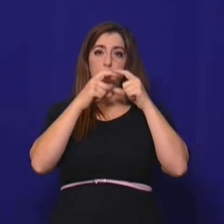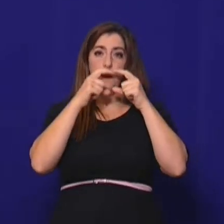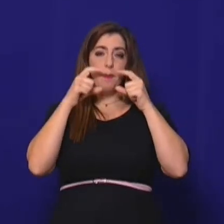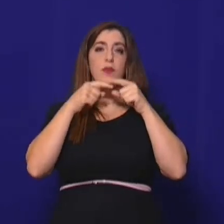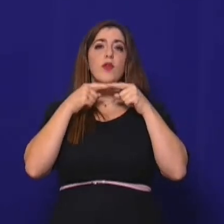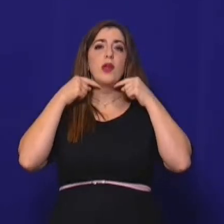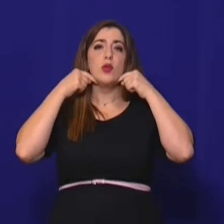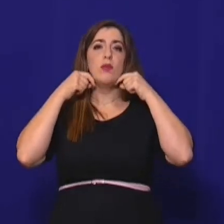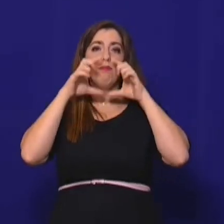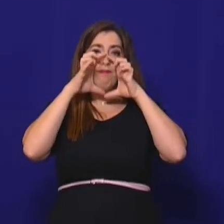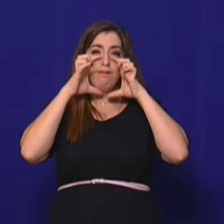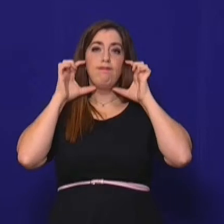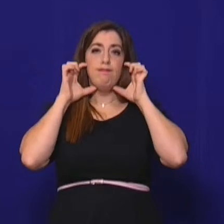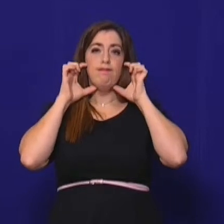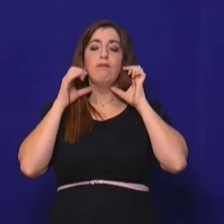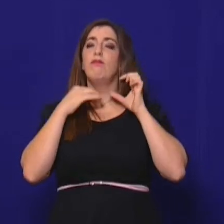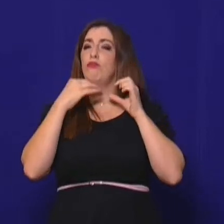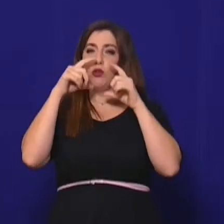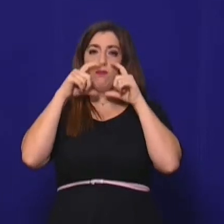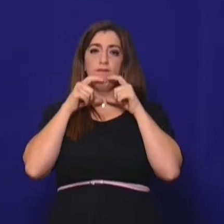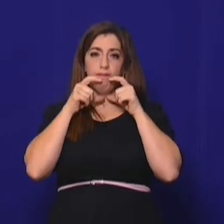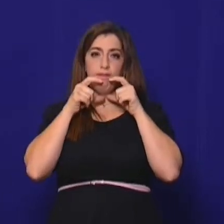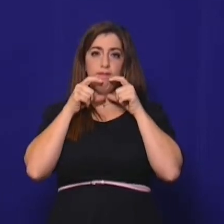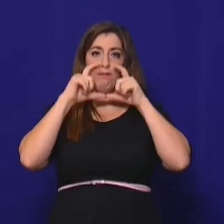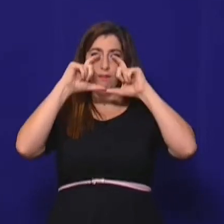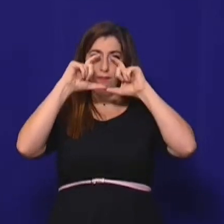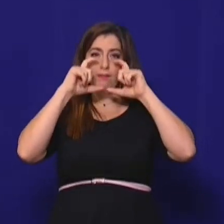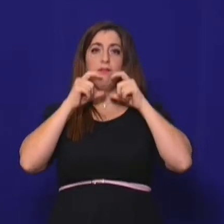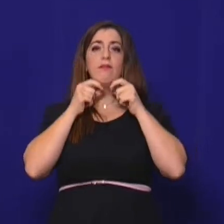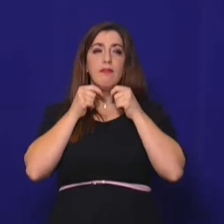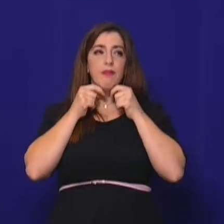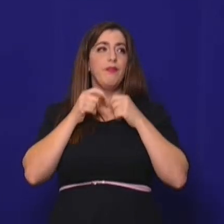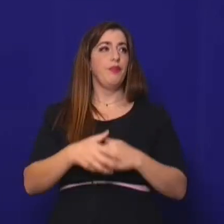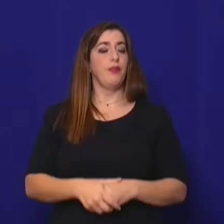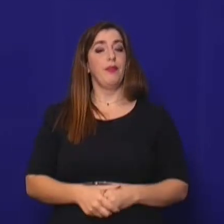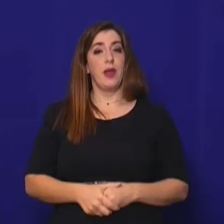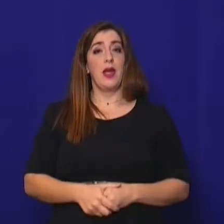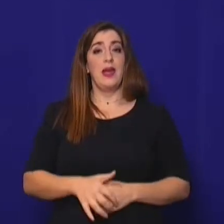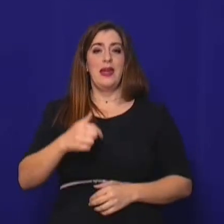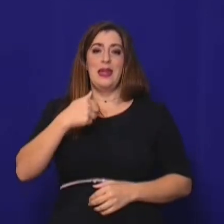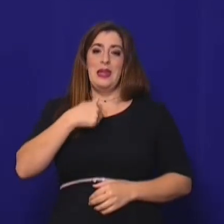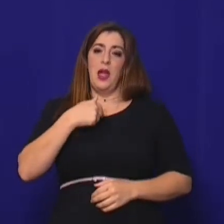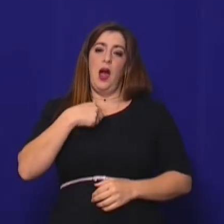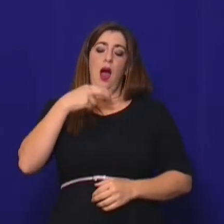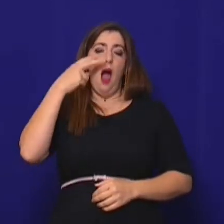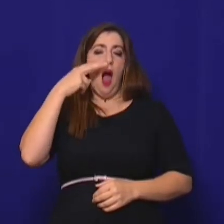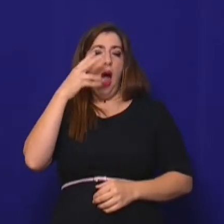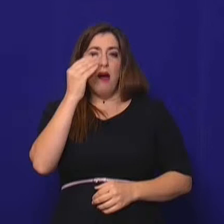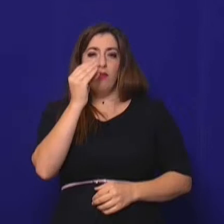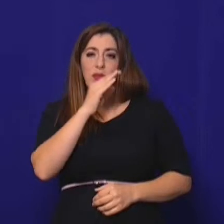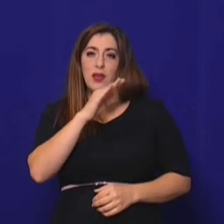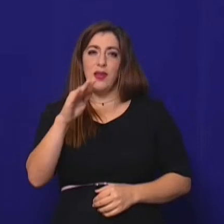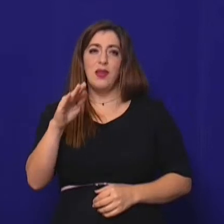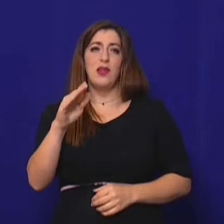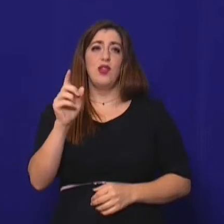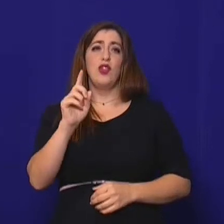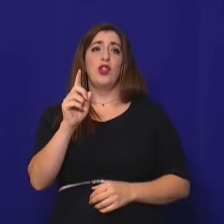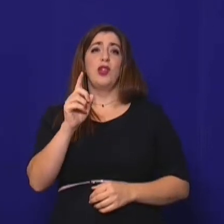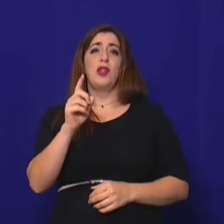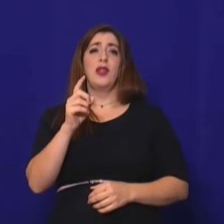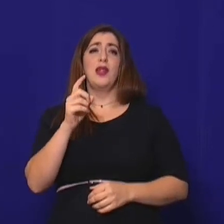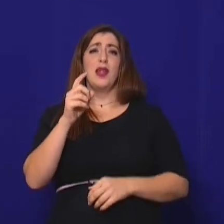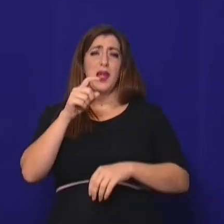tidħol taħt il-geddu. U nappella n-nies nara ħafna nies li sfortunatament il-ħin kollu jkunu qegħdin jirranġaw